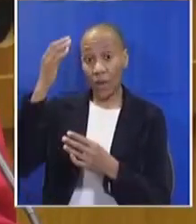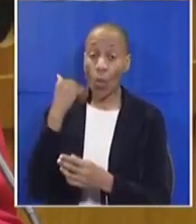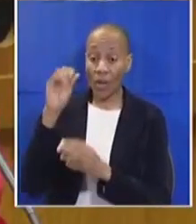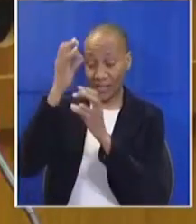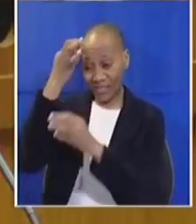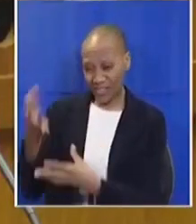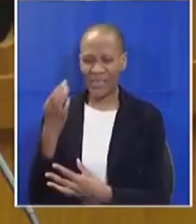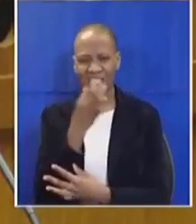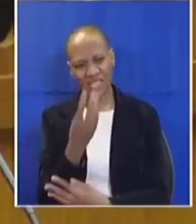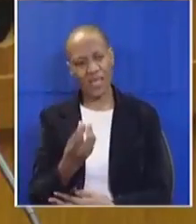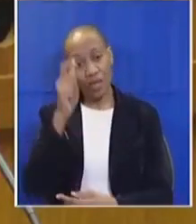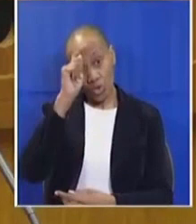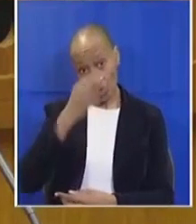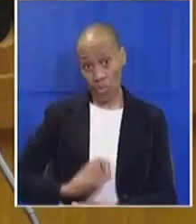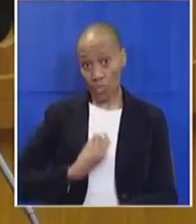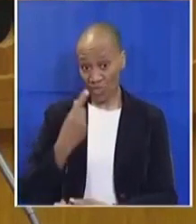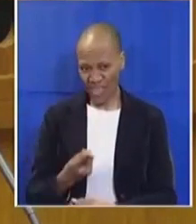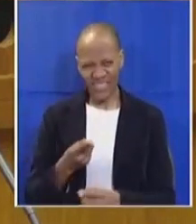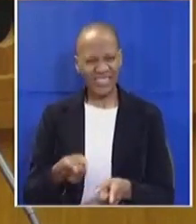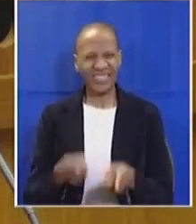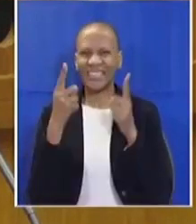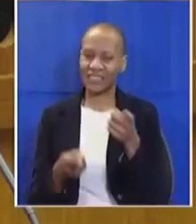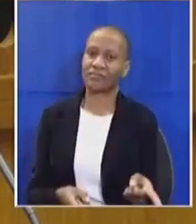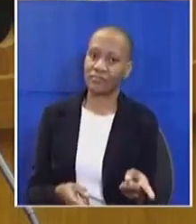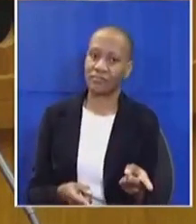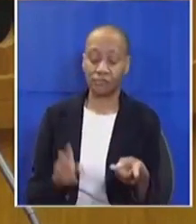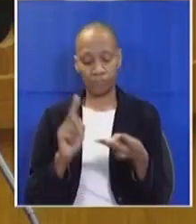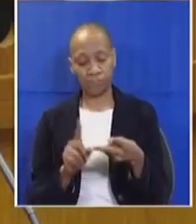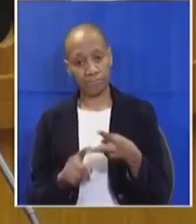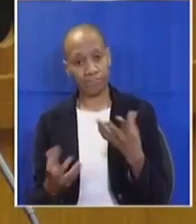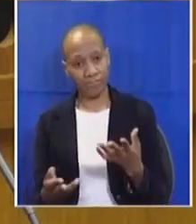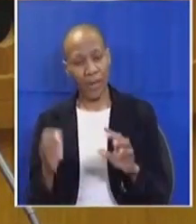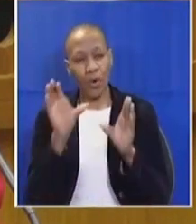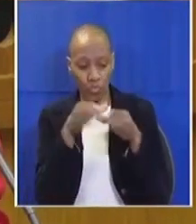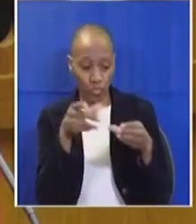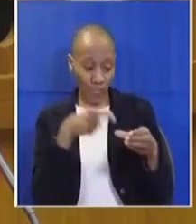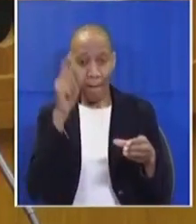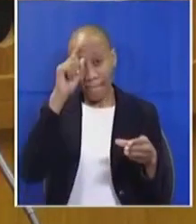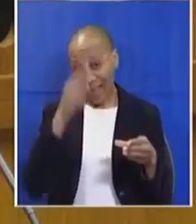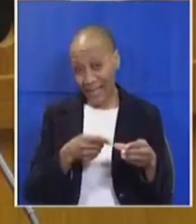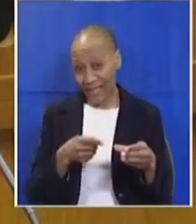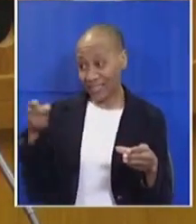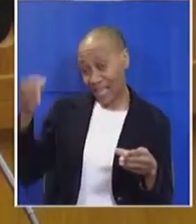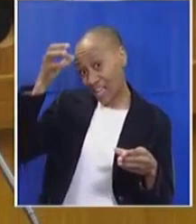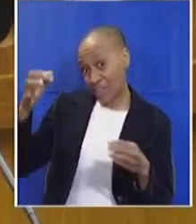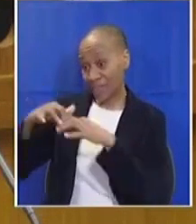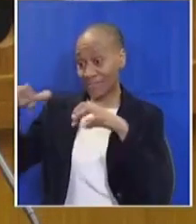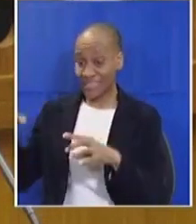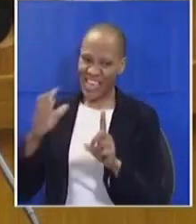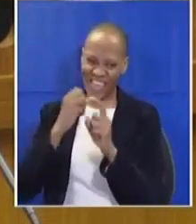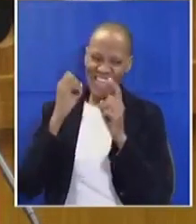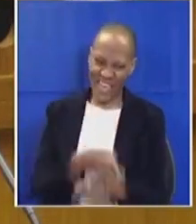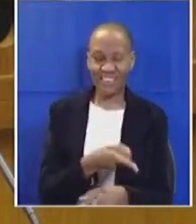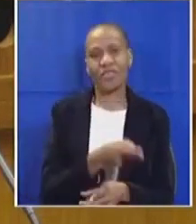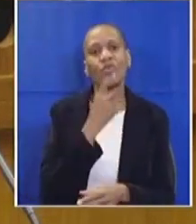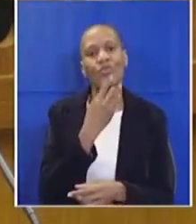as delinquent, idle, and dangerous. The section of the black population that apartheid hated the most were the